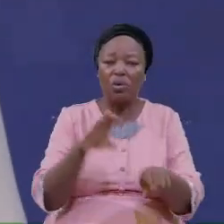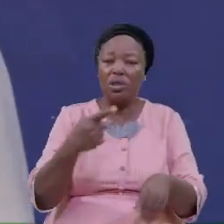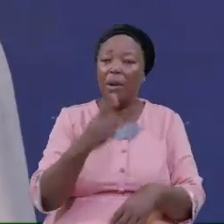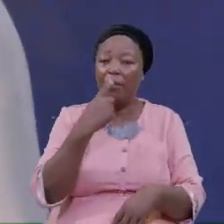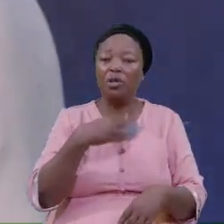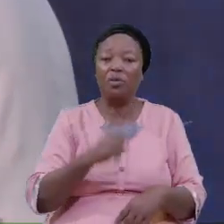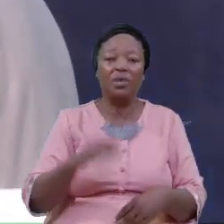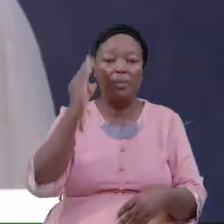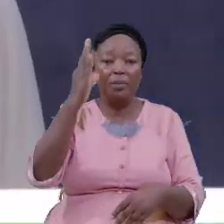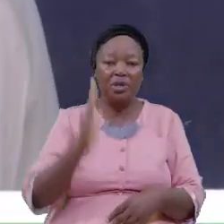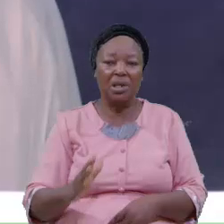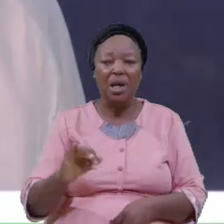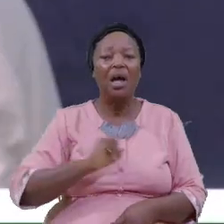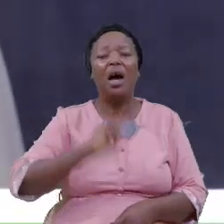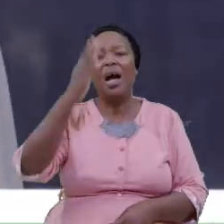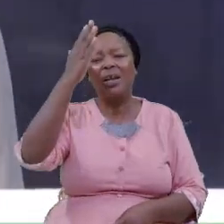I know the preacher has